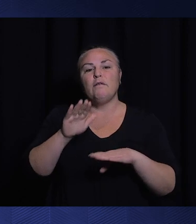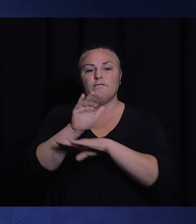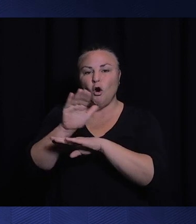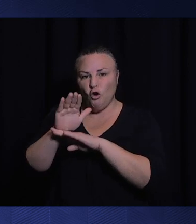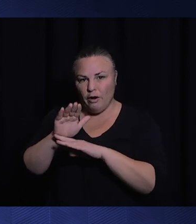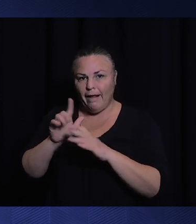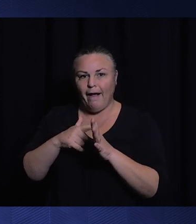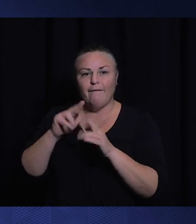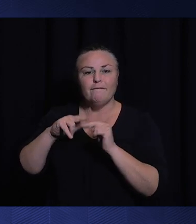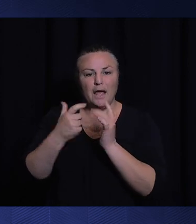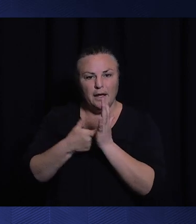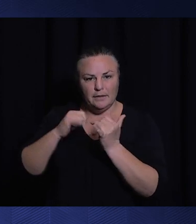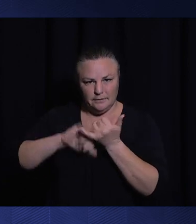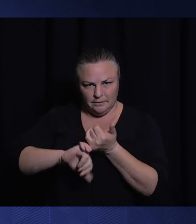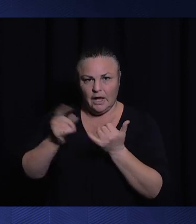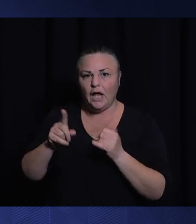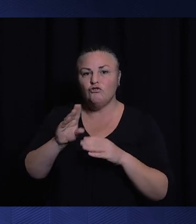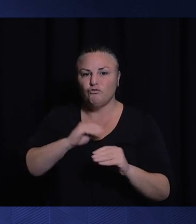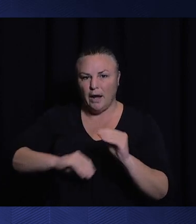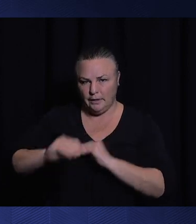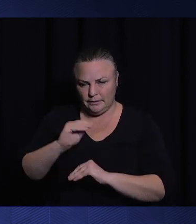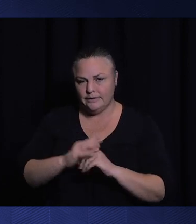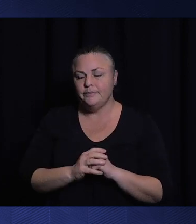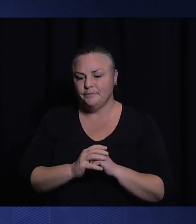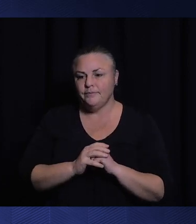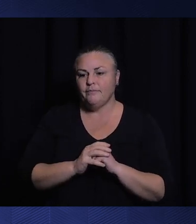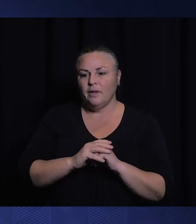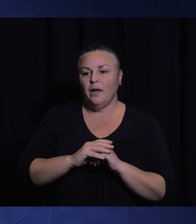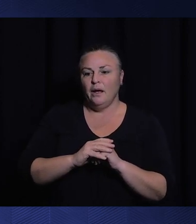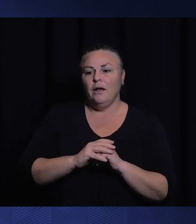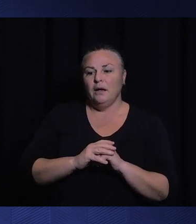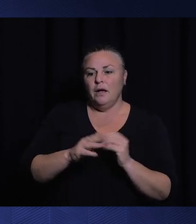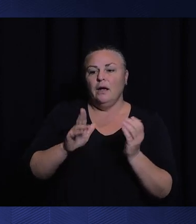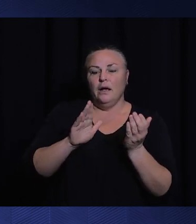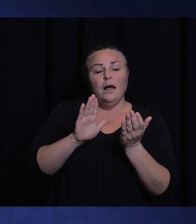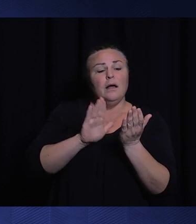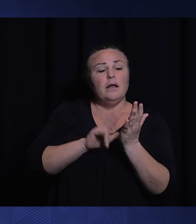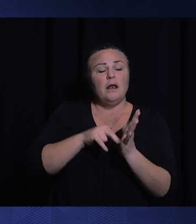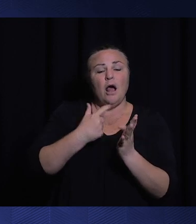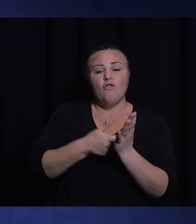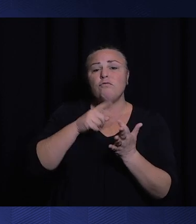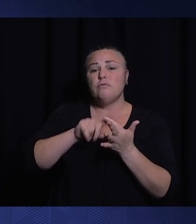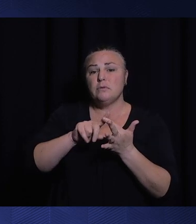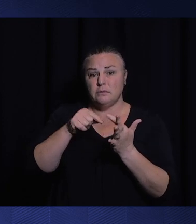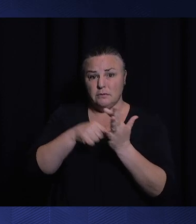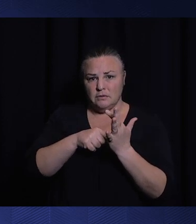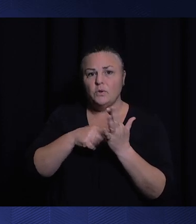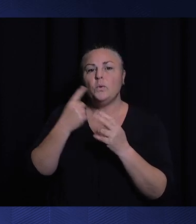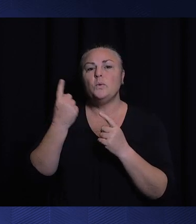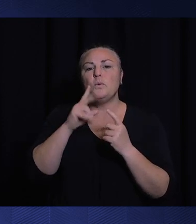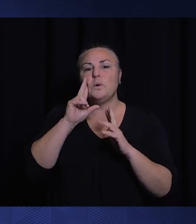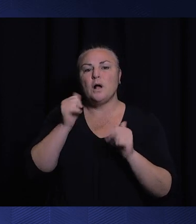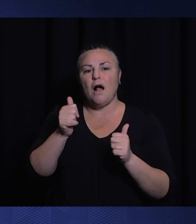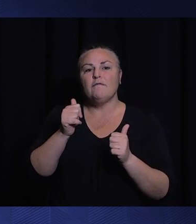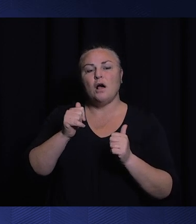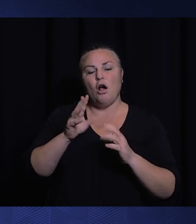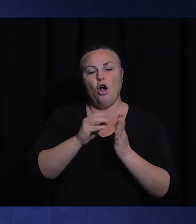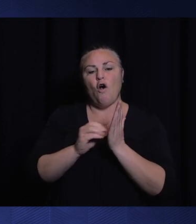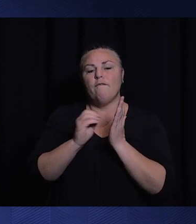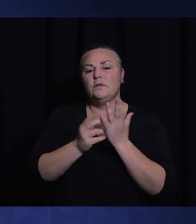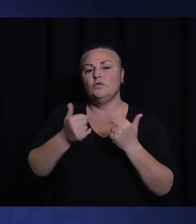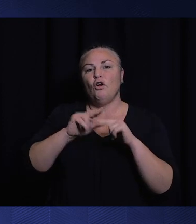Ms. Narita Tanmani, Director of Climate Change Management and Coordination Division, Office of Natural Resources,